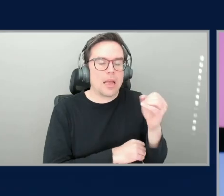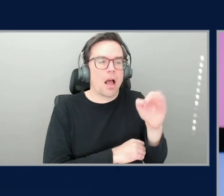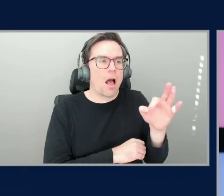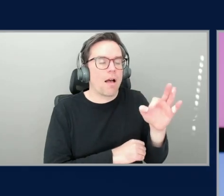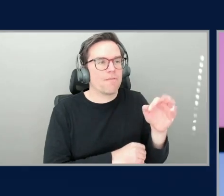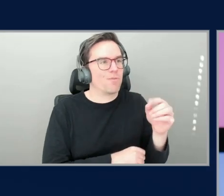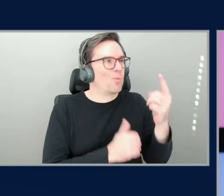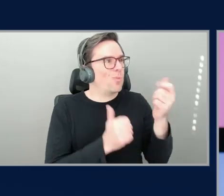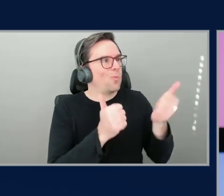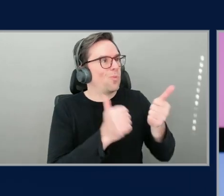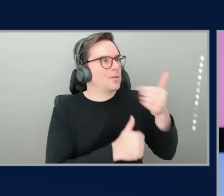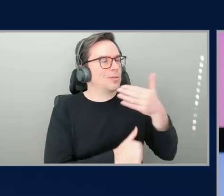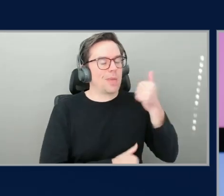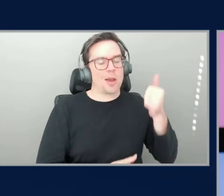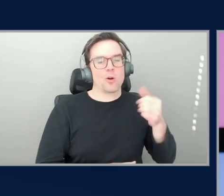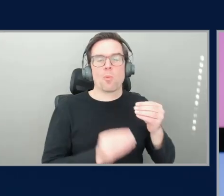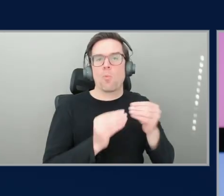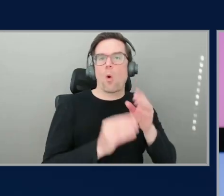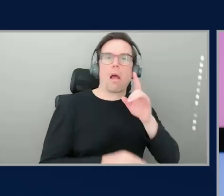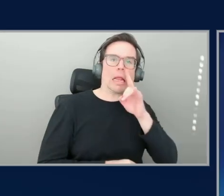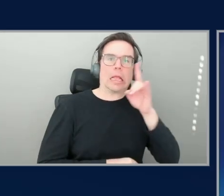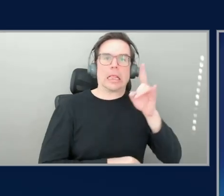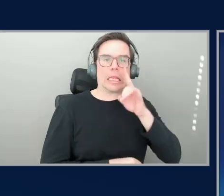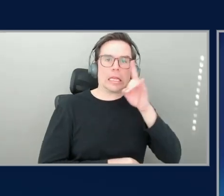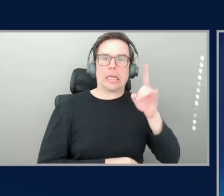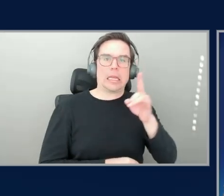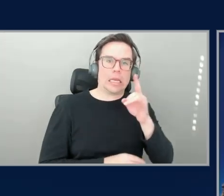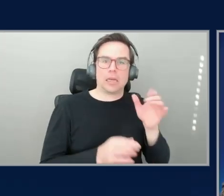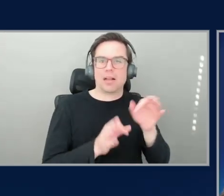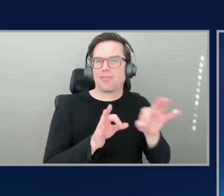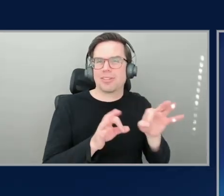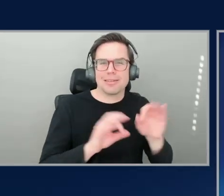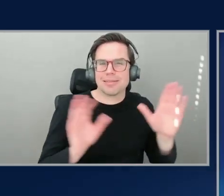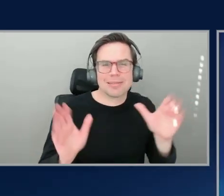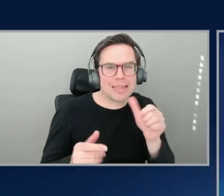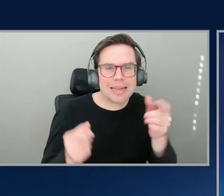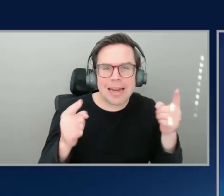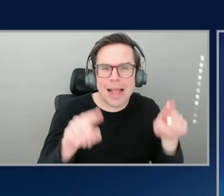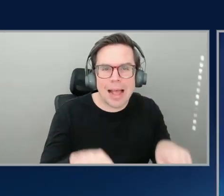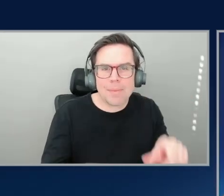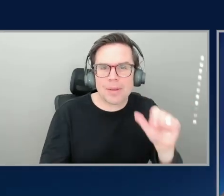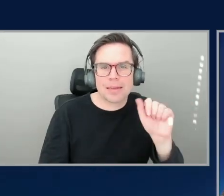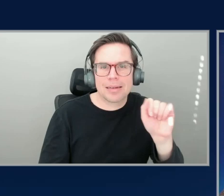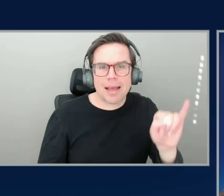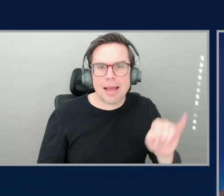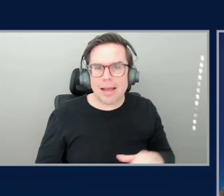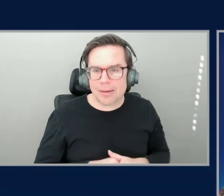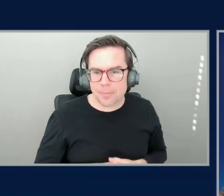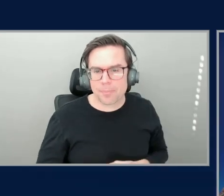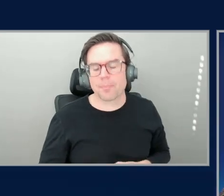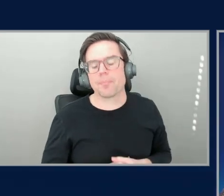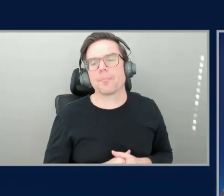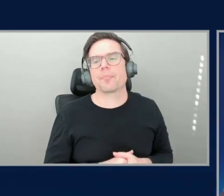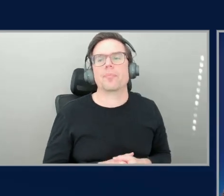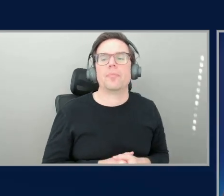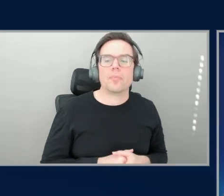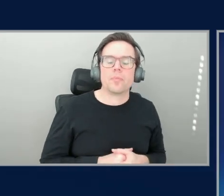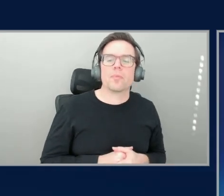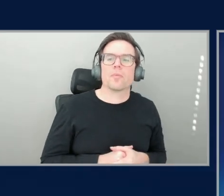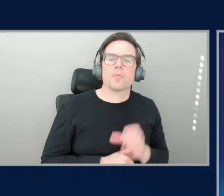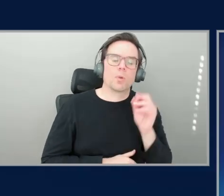that discussion also, you need to tell the LLM exactly what are you trying to build, the type of things. Yes. Because, exactly. So speaking of,